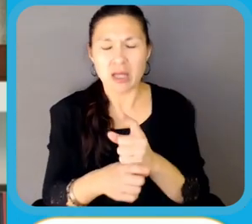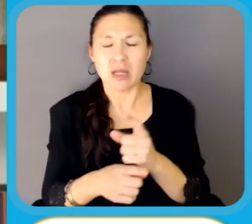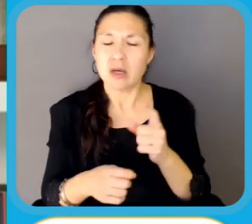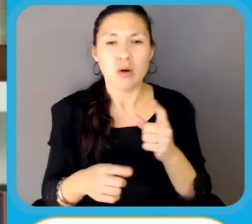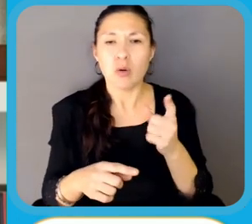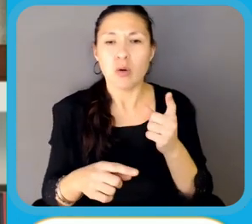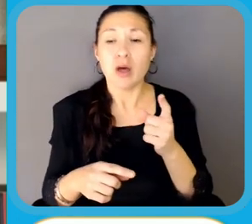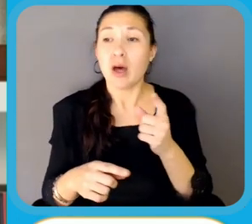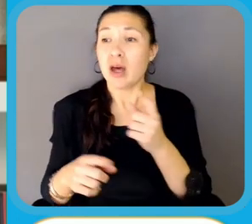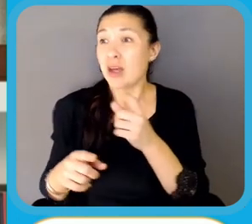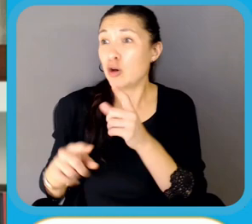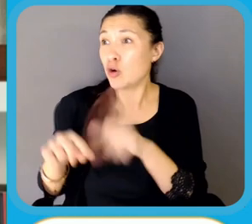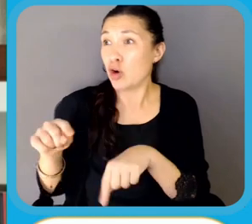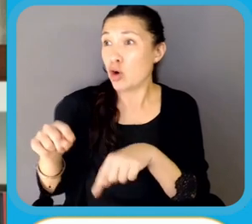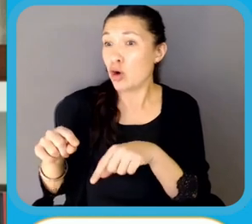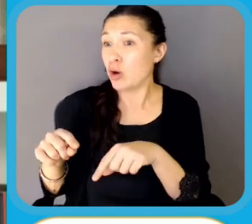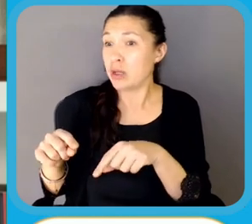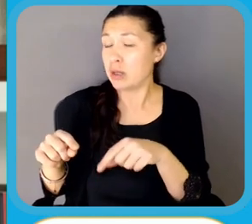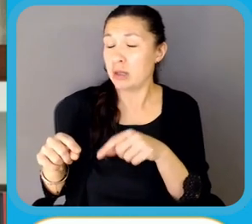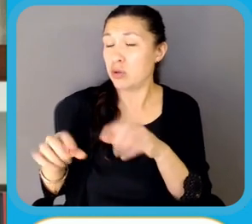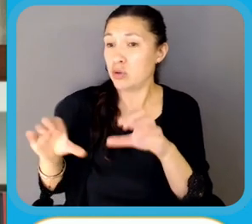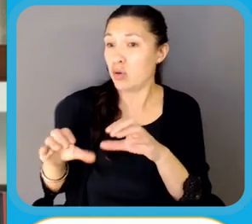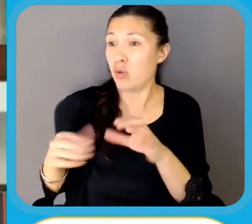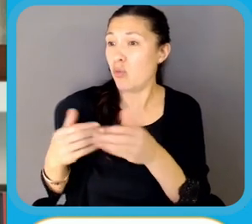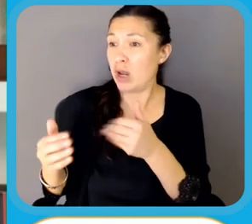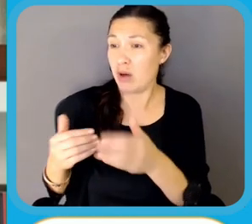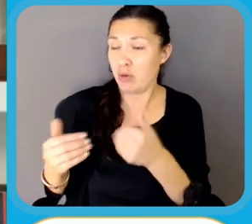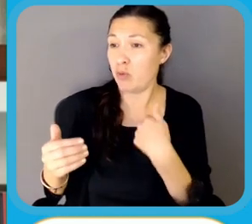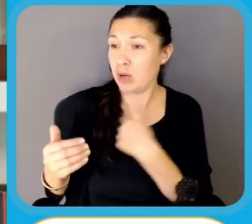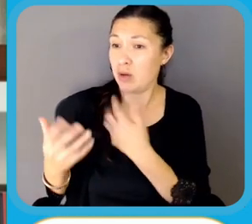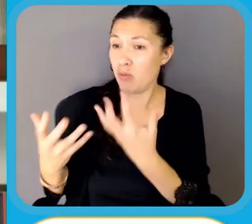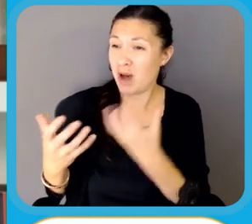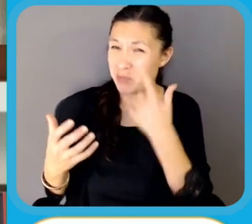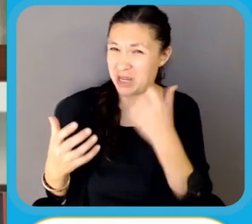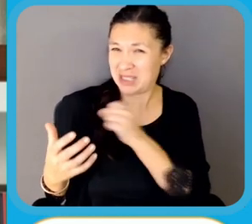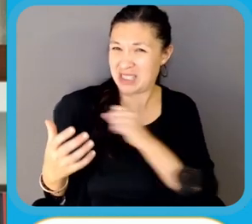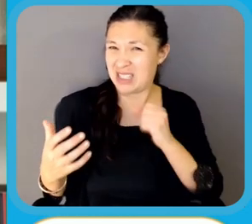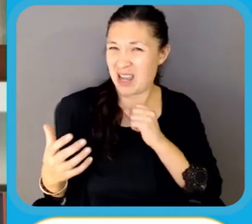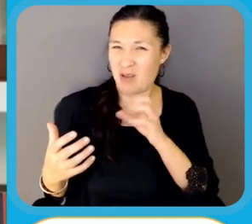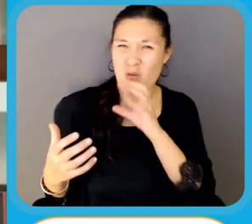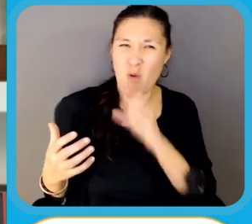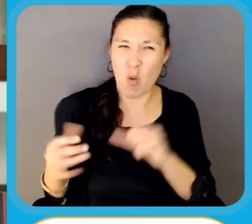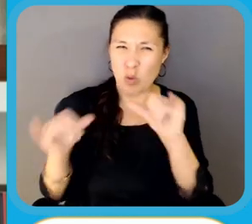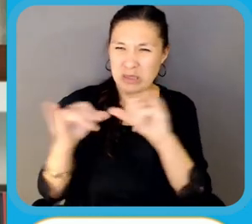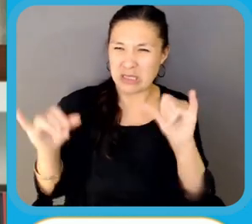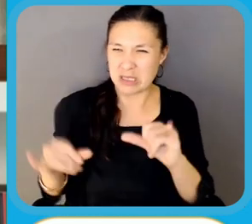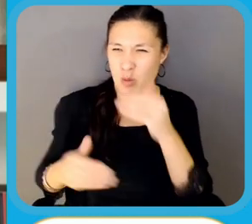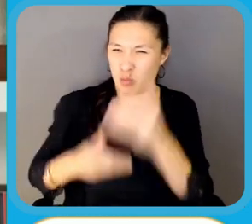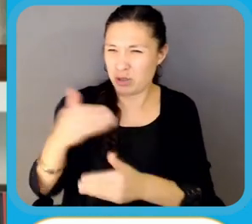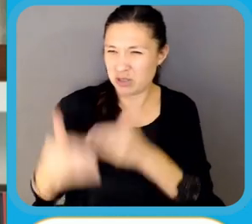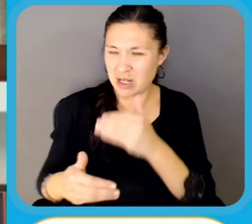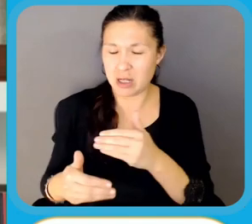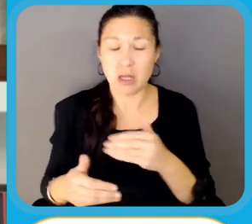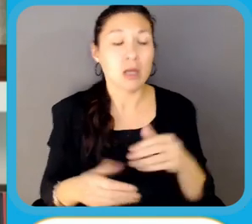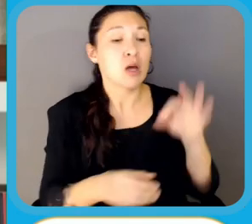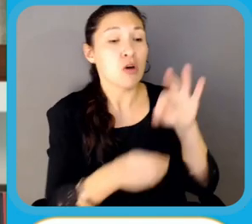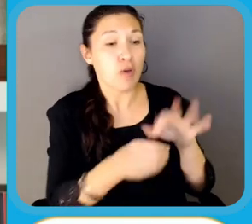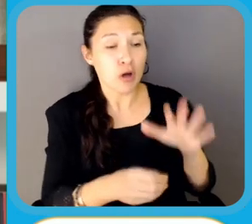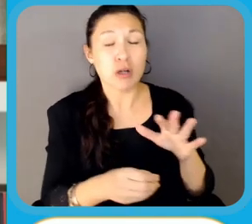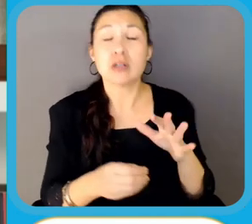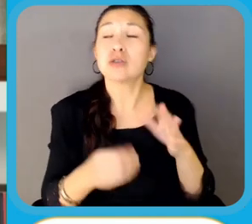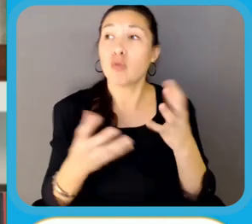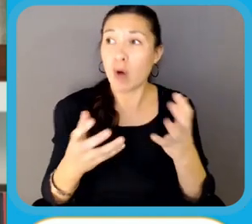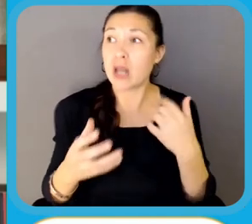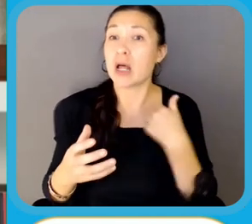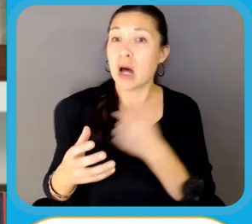we couldn't do what we promised because of Senate procedure. Voters did their part, they delivered for us, and now